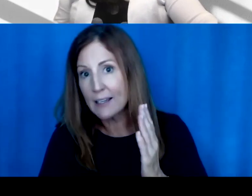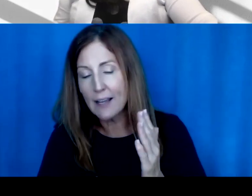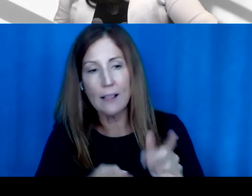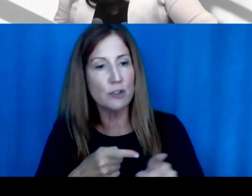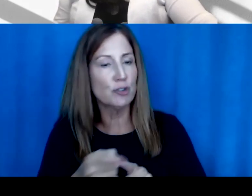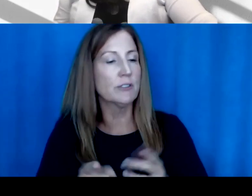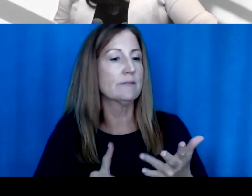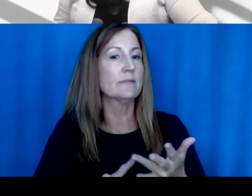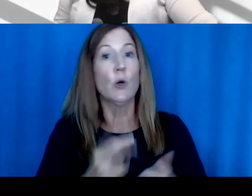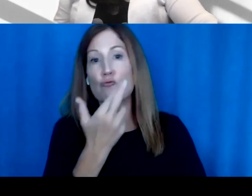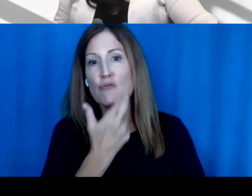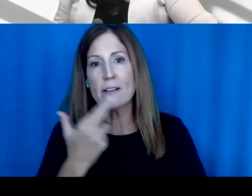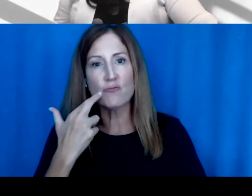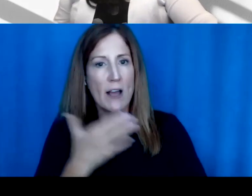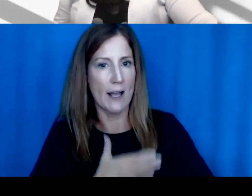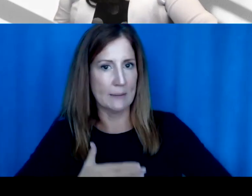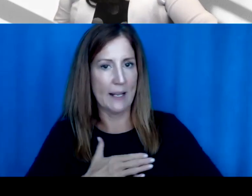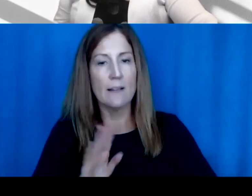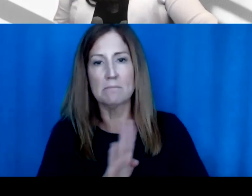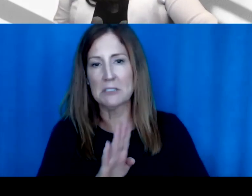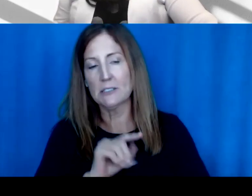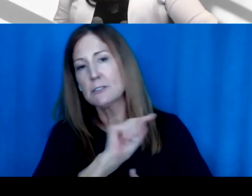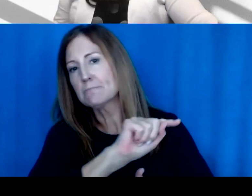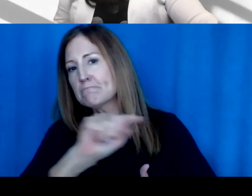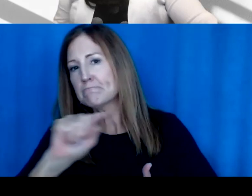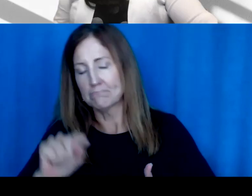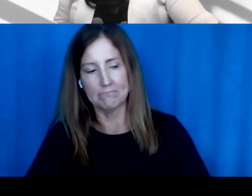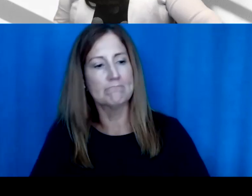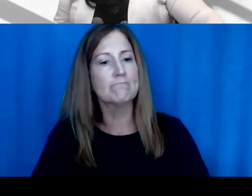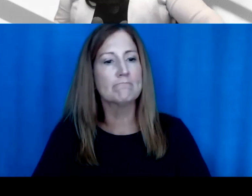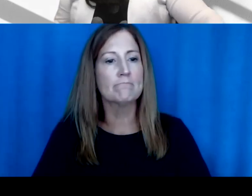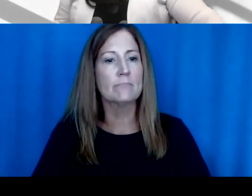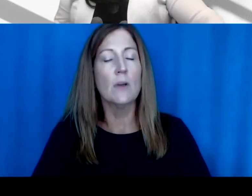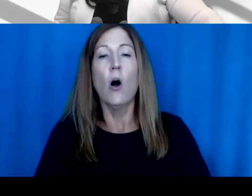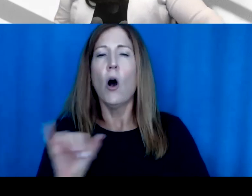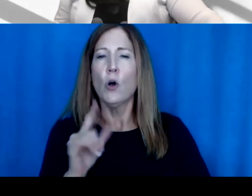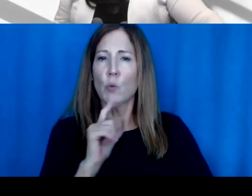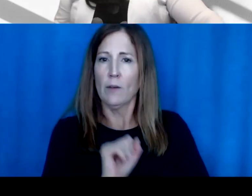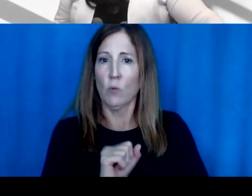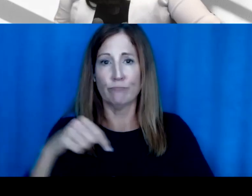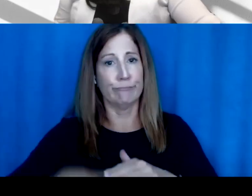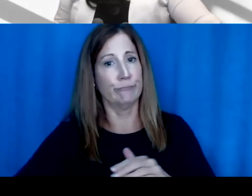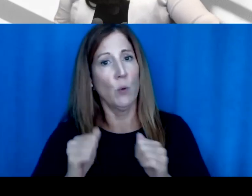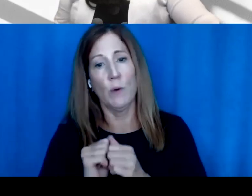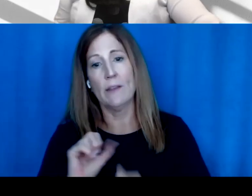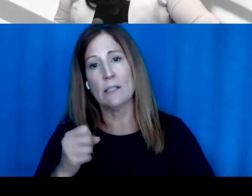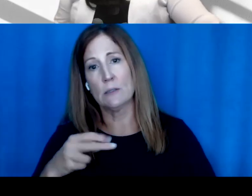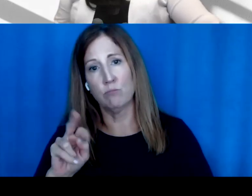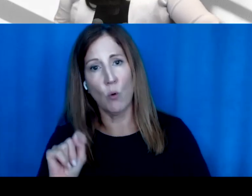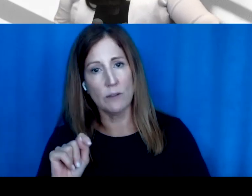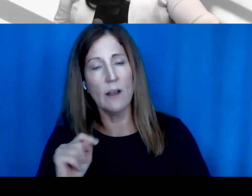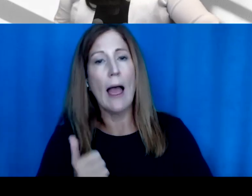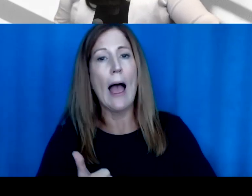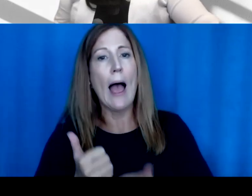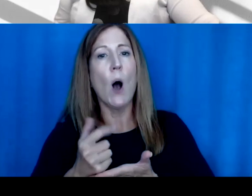and hospitality industries. We've also worked extensively with sport, helping to flip